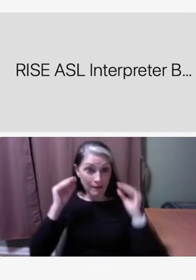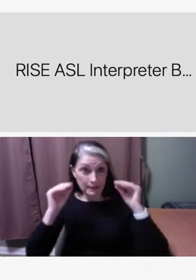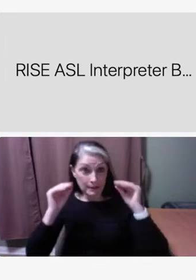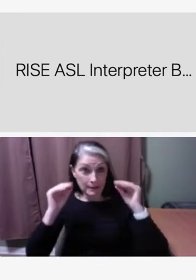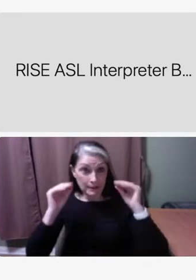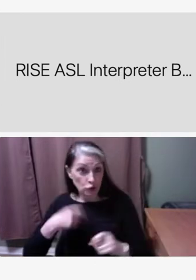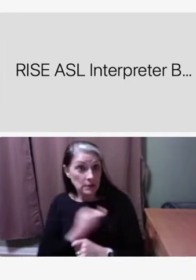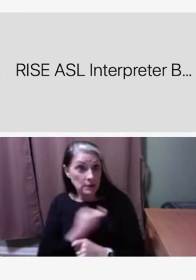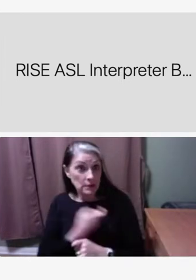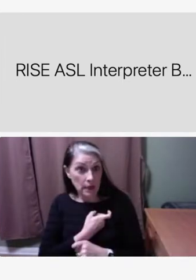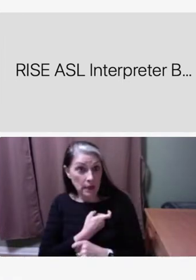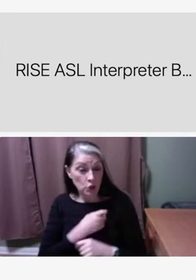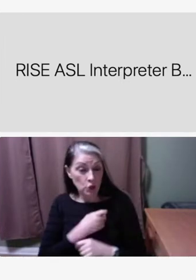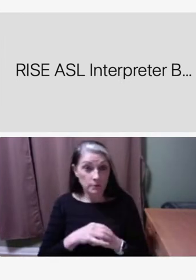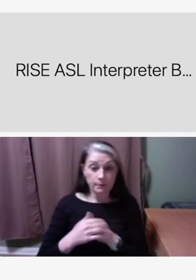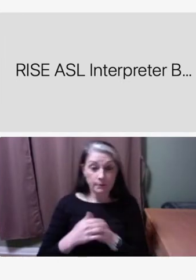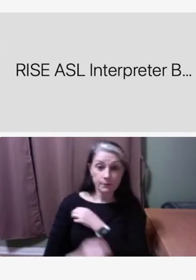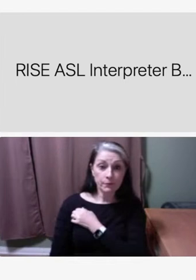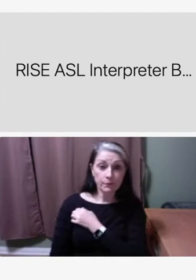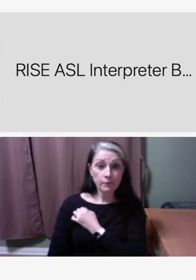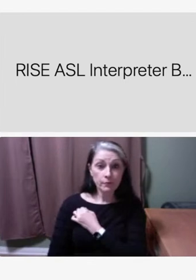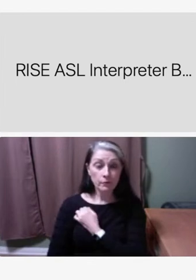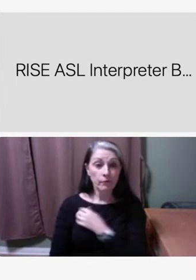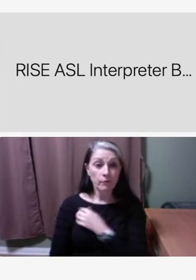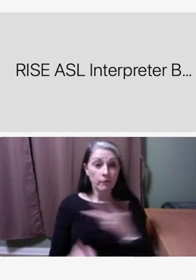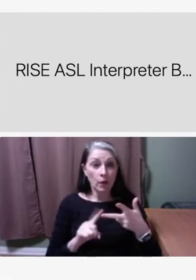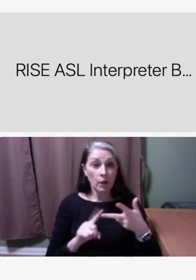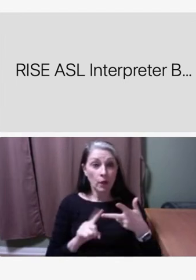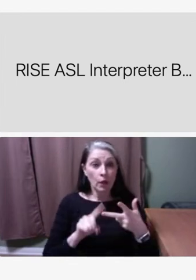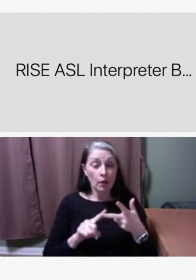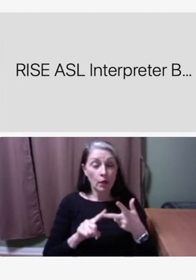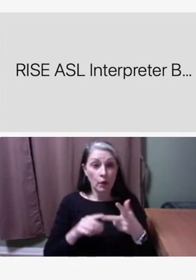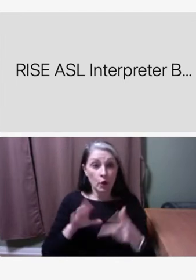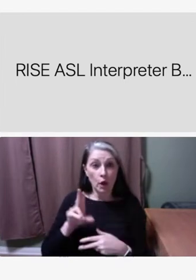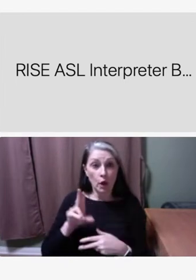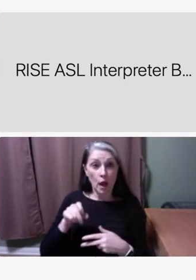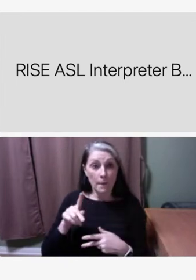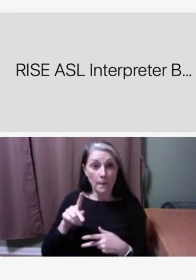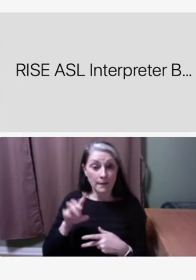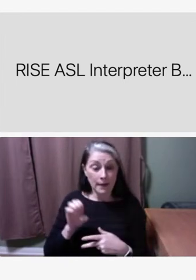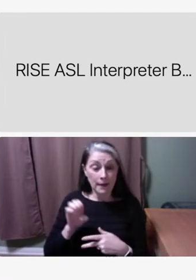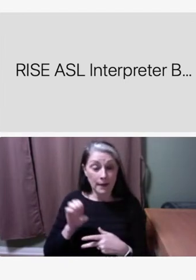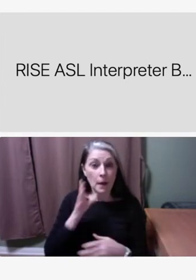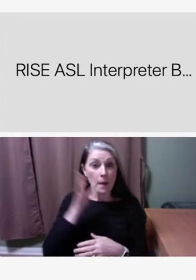Our third and final update for LSS is our parent professional learning group.